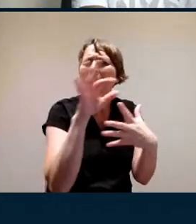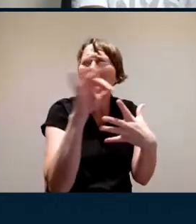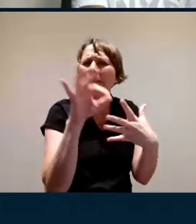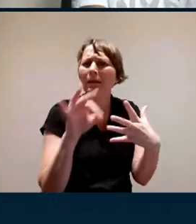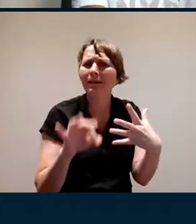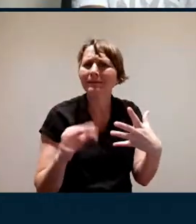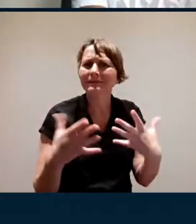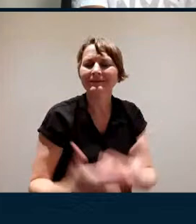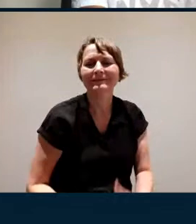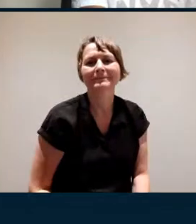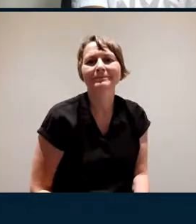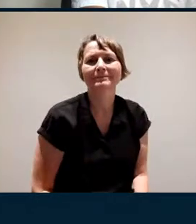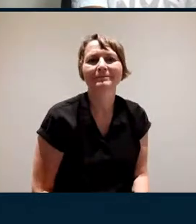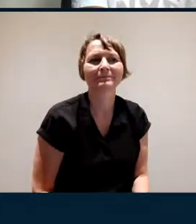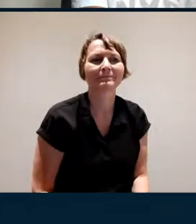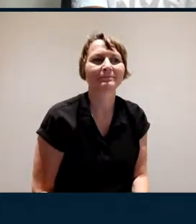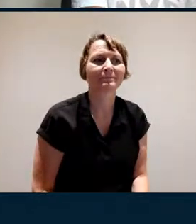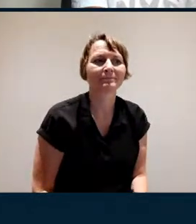And